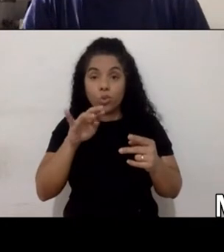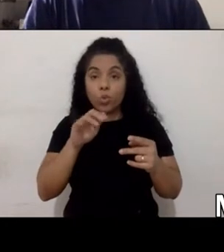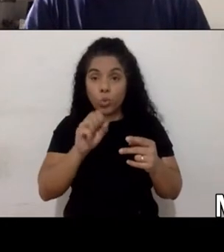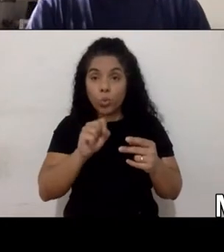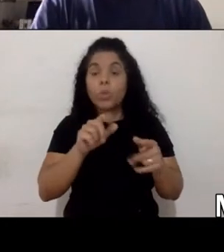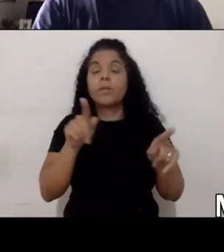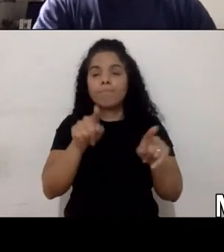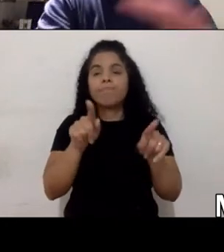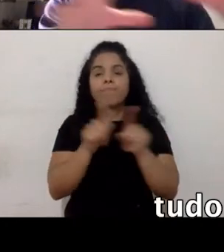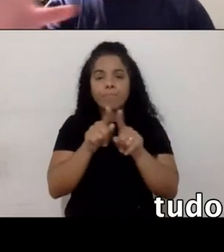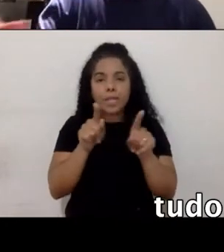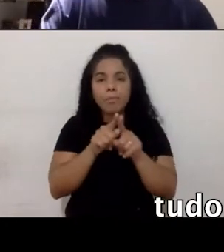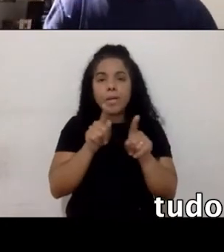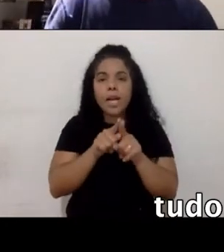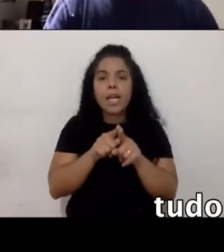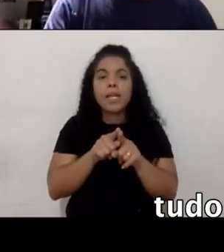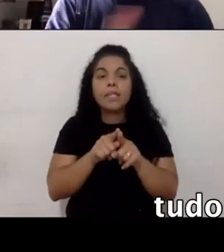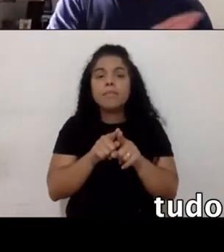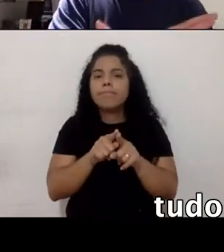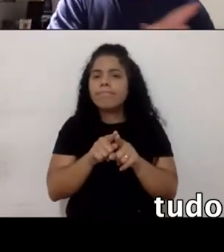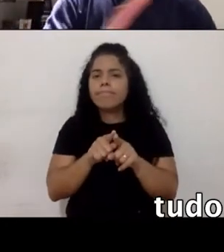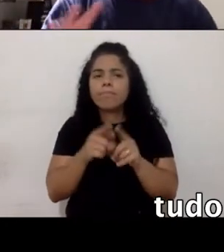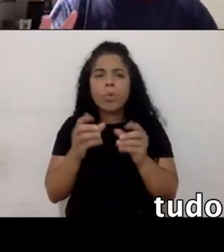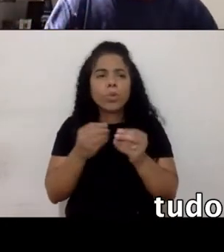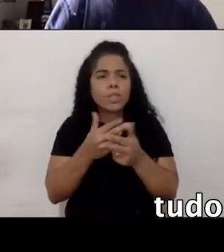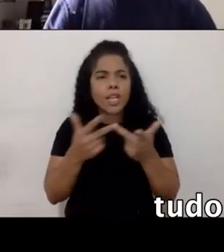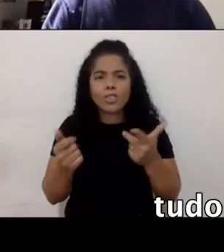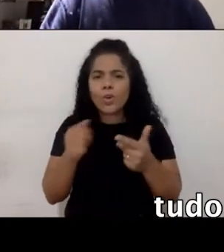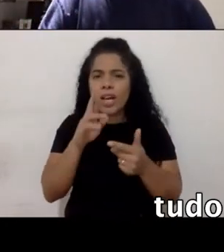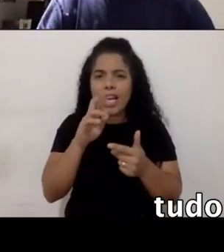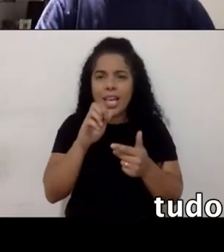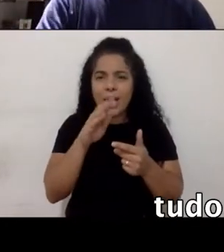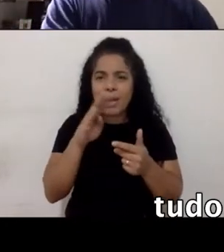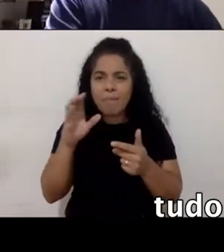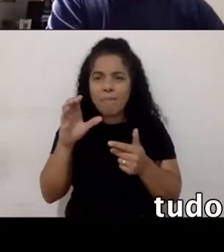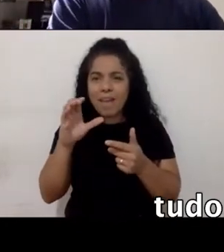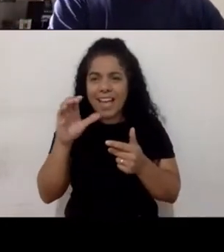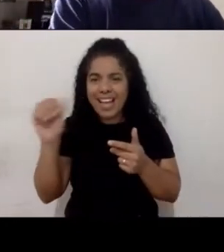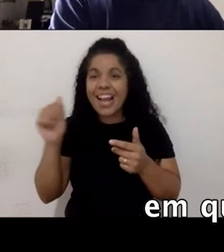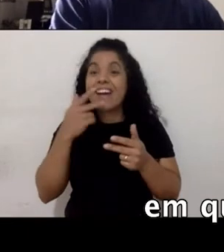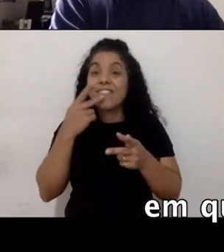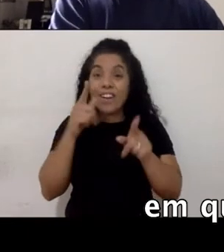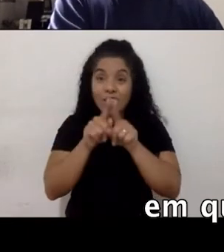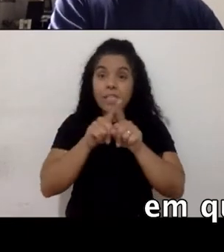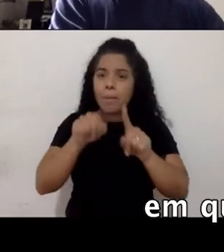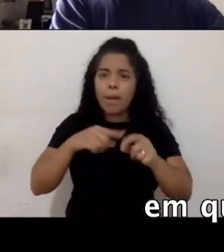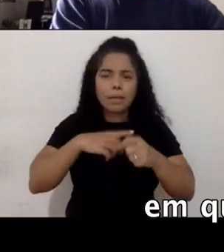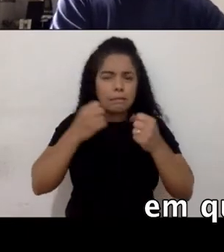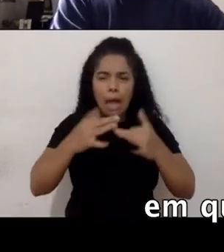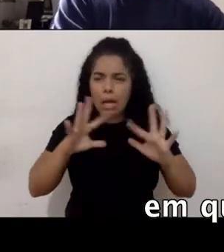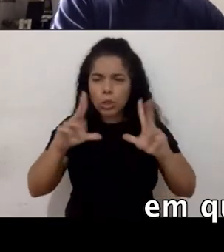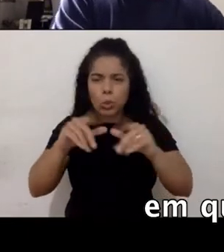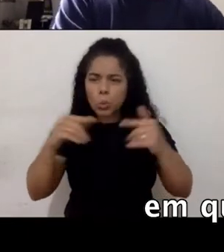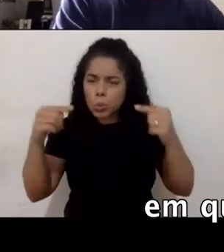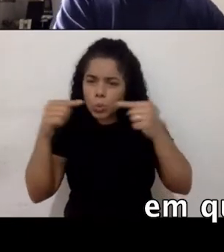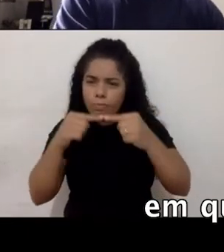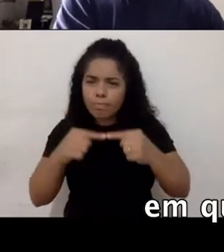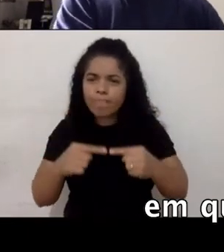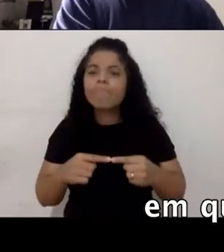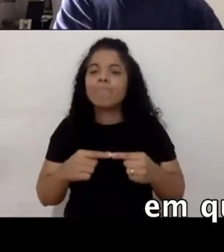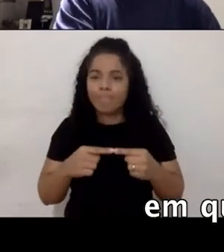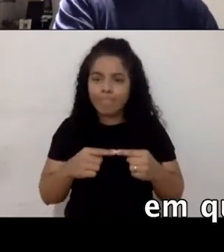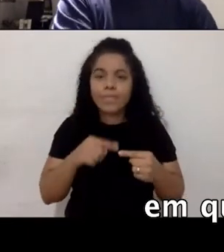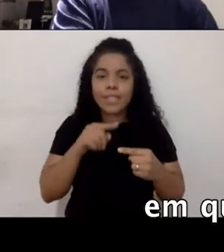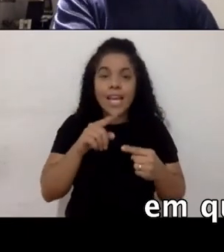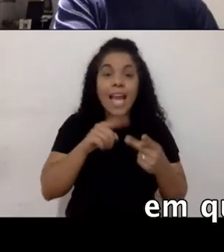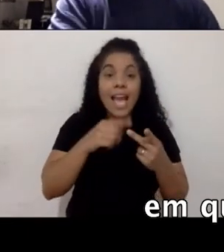talked about which fit into this, right? These things all line up. So Rebecca was talking about Conway's law, where your organization structure will